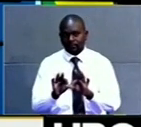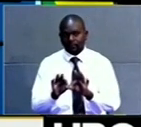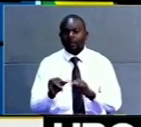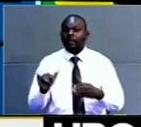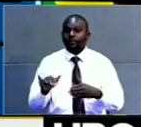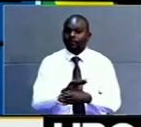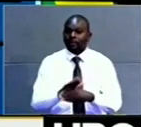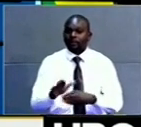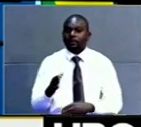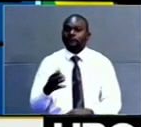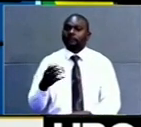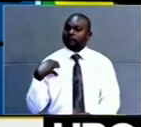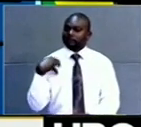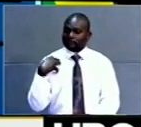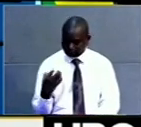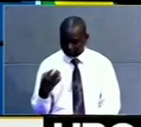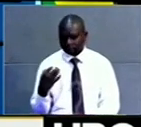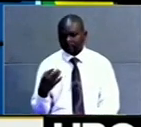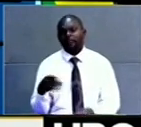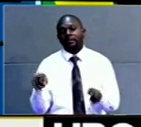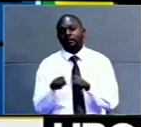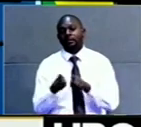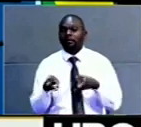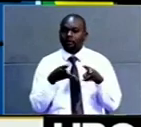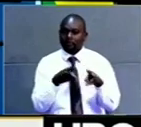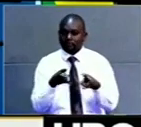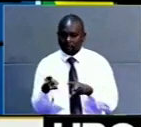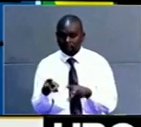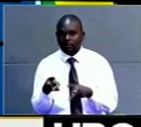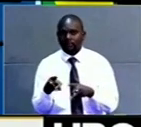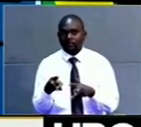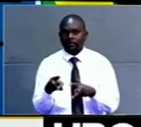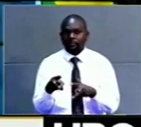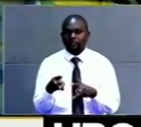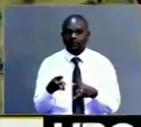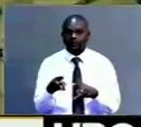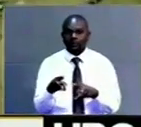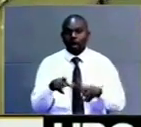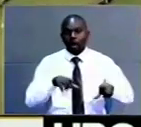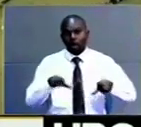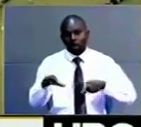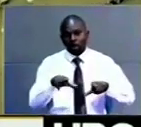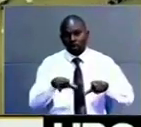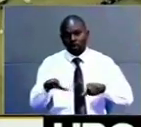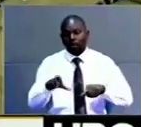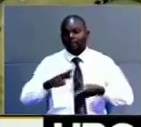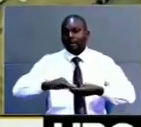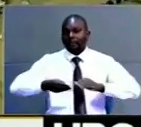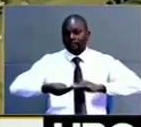Business delegations should also be handled in the same way by local partners.